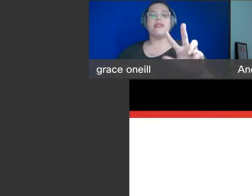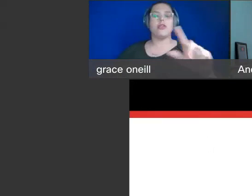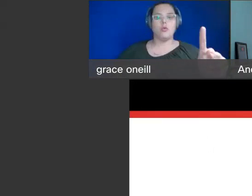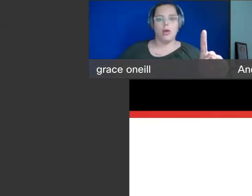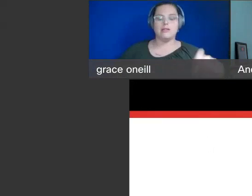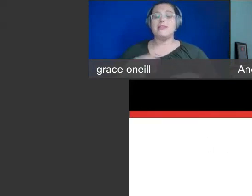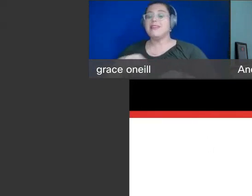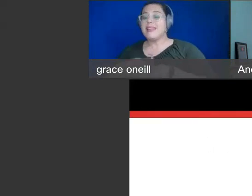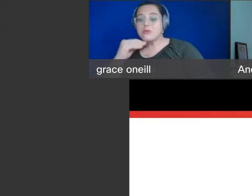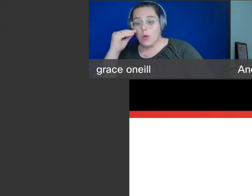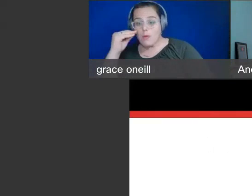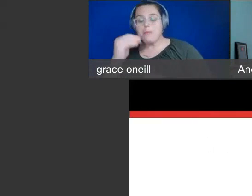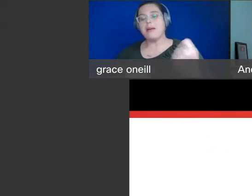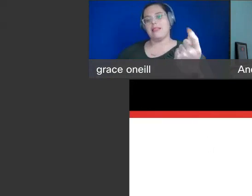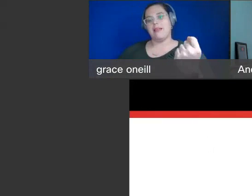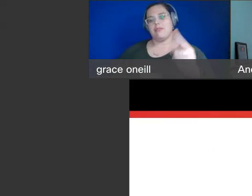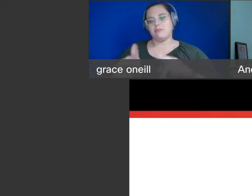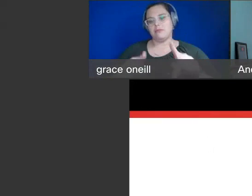homes.